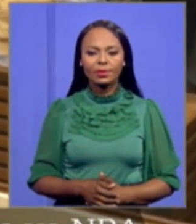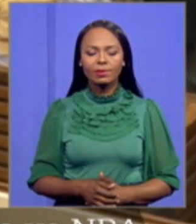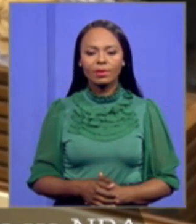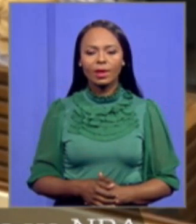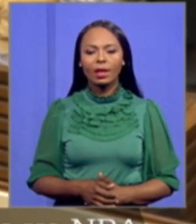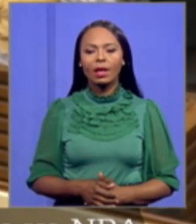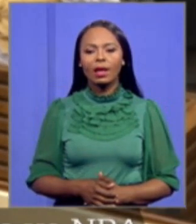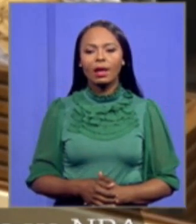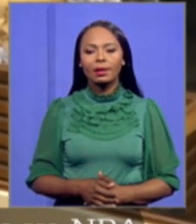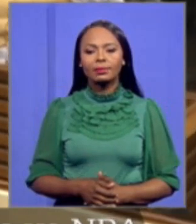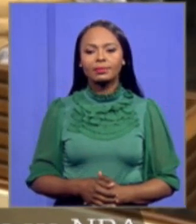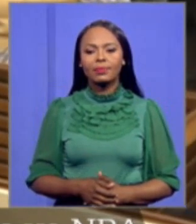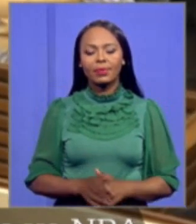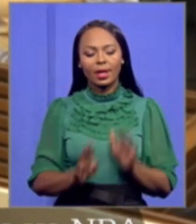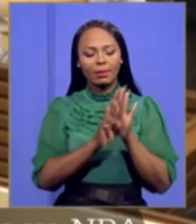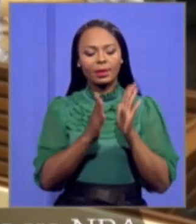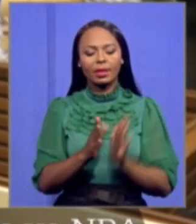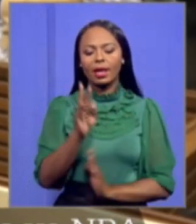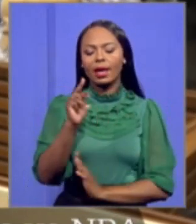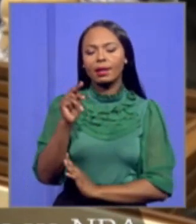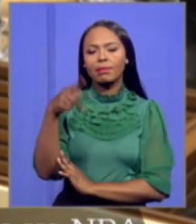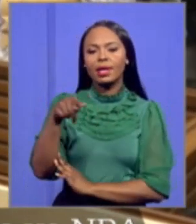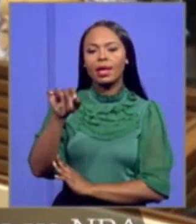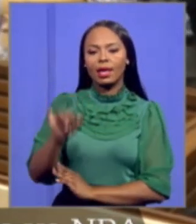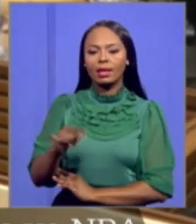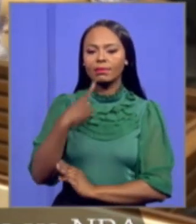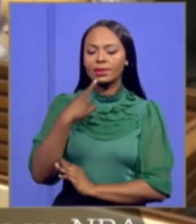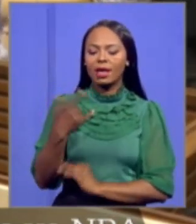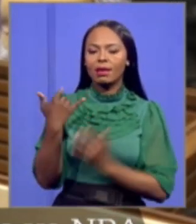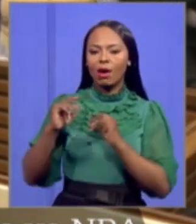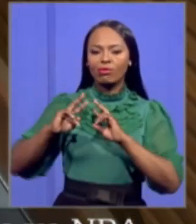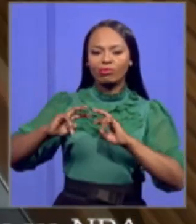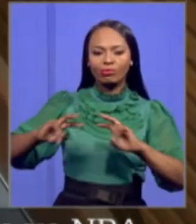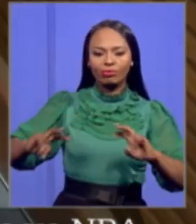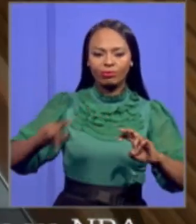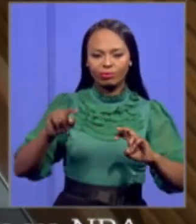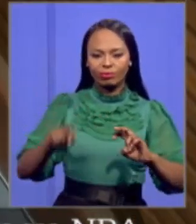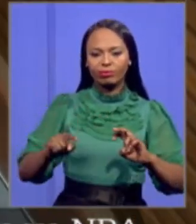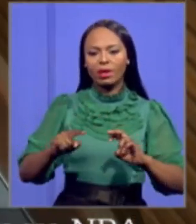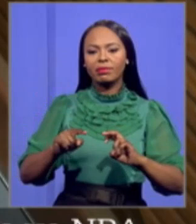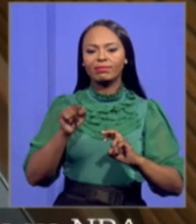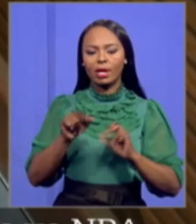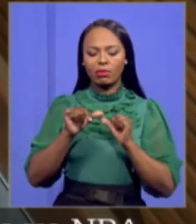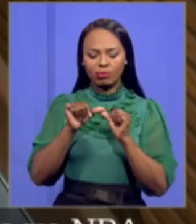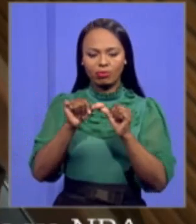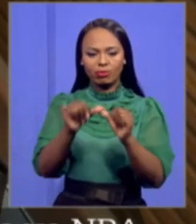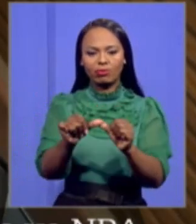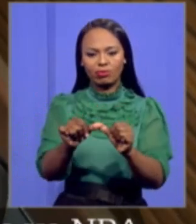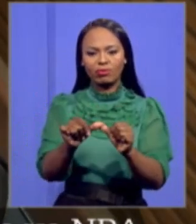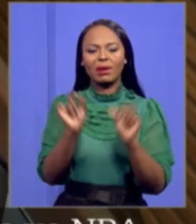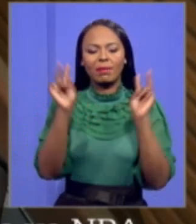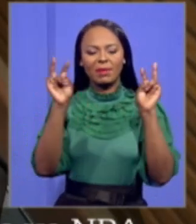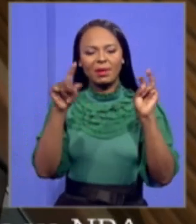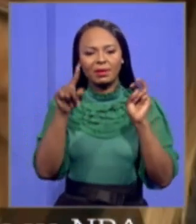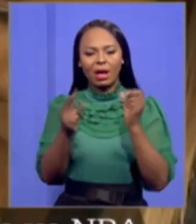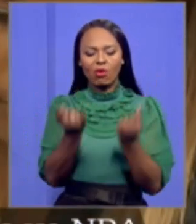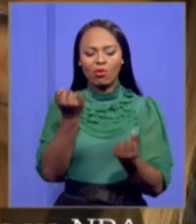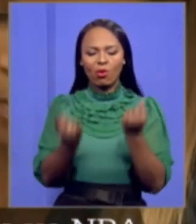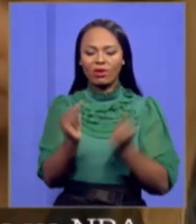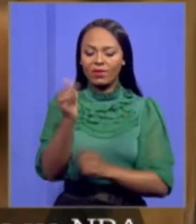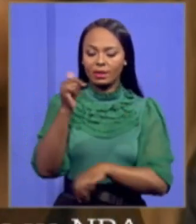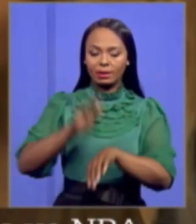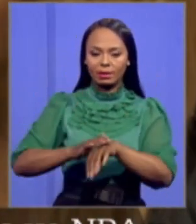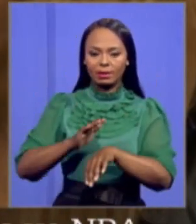Mmuedi wa NPA Sindisiwe Seboka o re bolaodi ba dipatlisiso bo tswela pele ho fuputsa nyewe ena ho latela leano la pele la